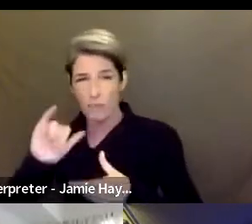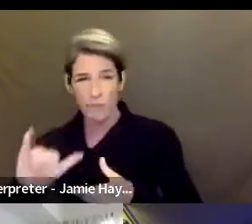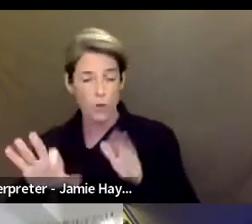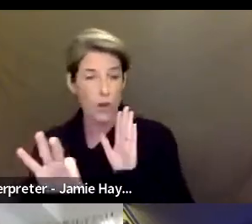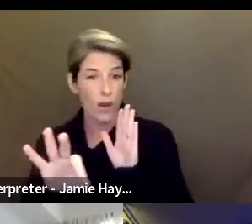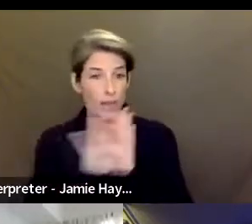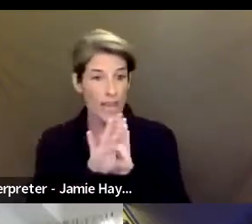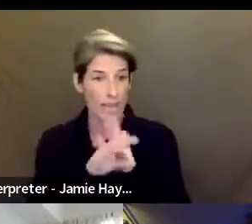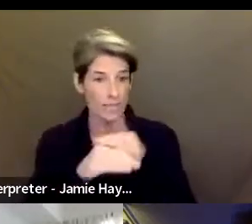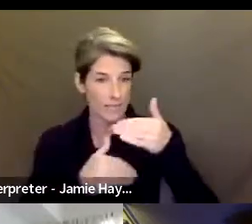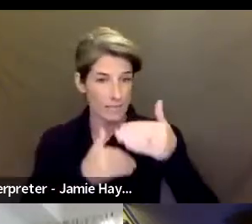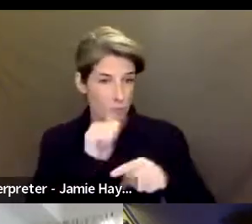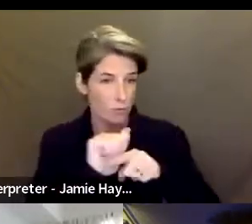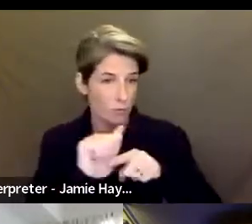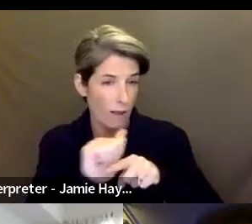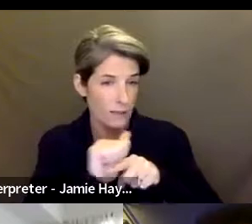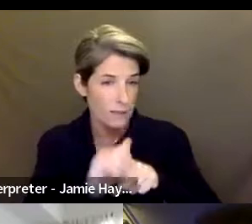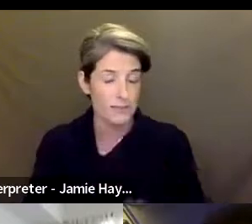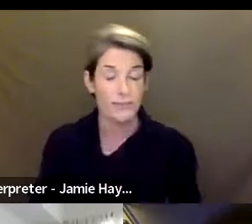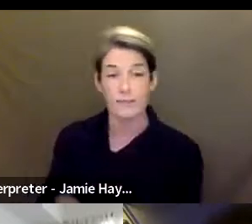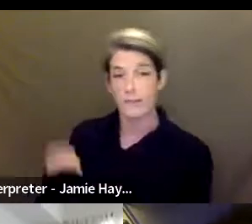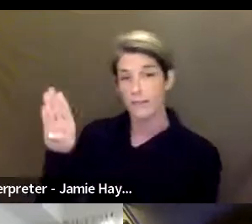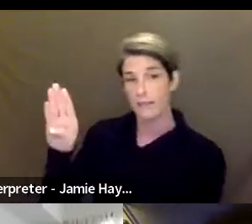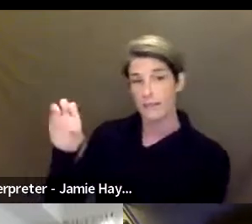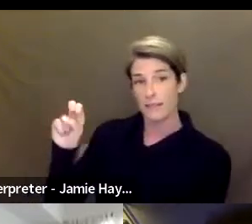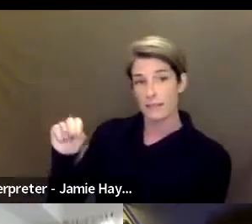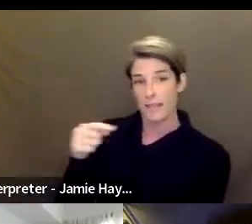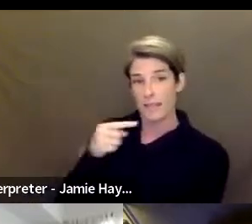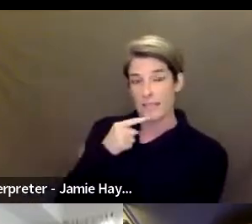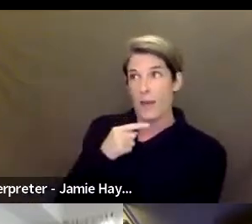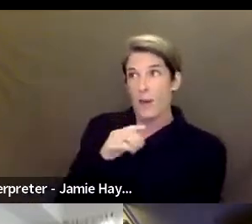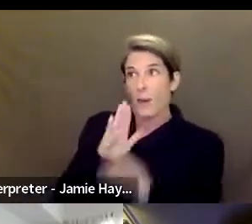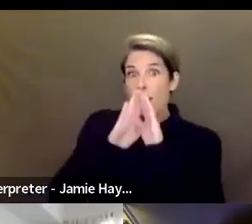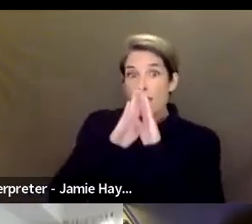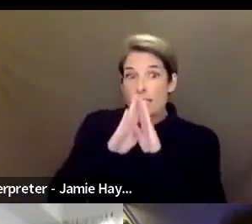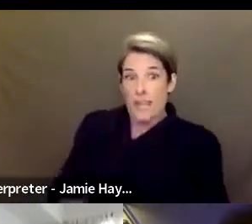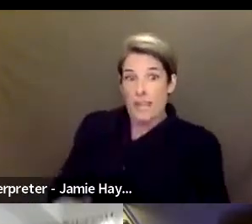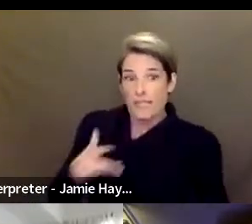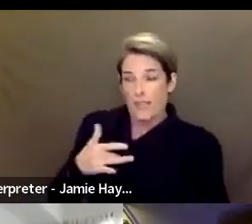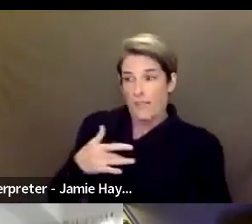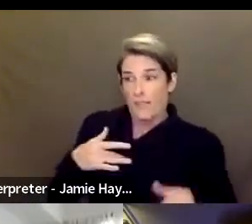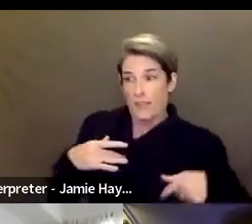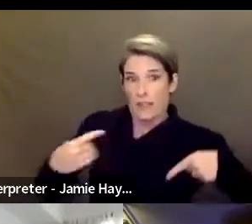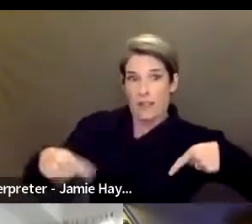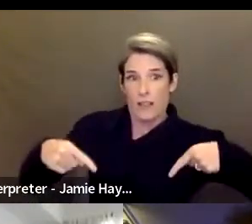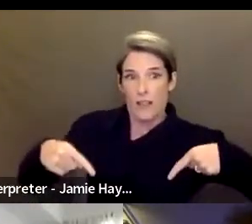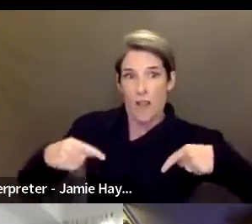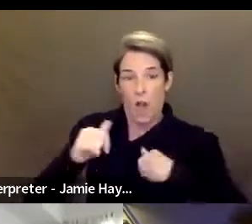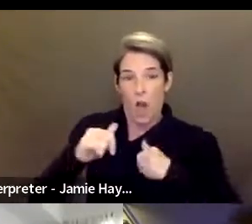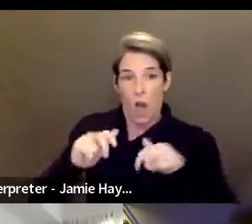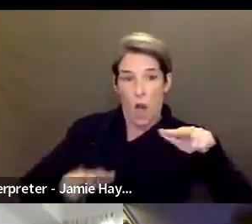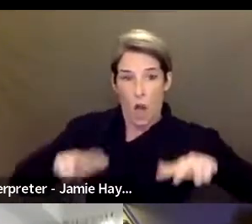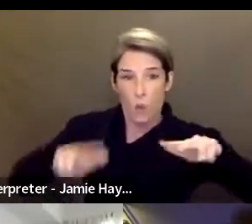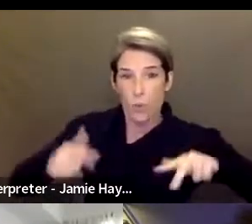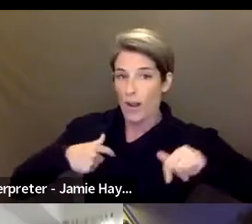Go ahead, Ben. Hello. Silence makes me very uncomfortable, so if there's ever a silence, I'm just going to put my hand up,